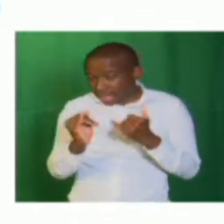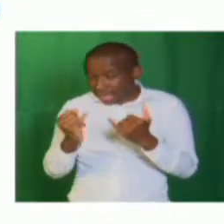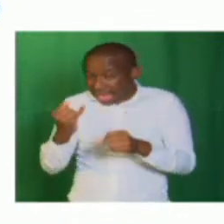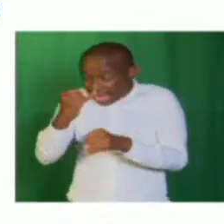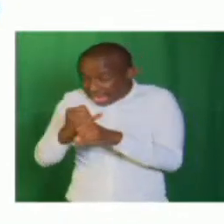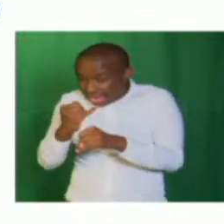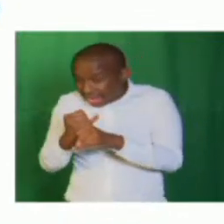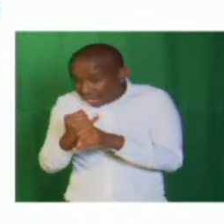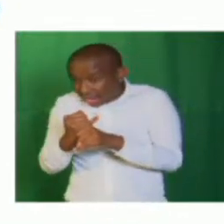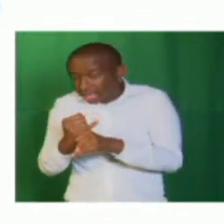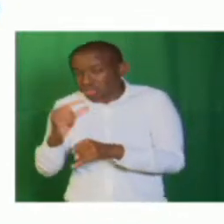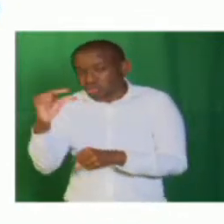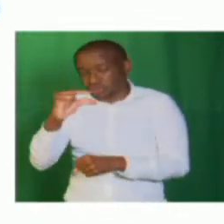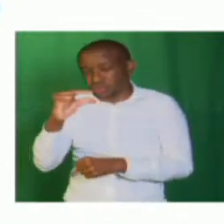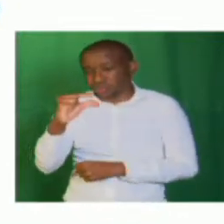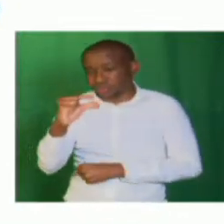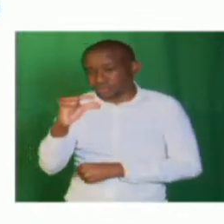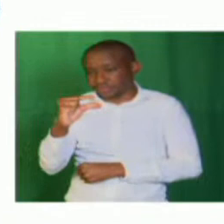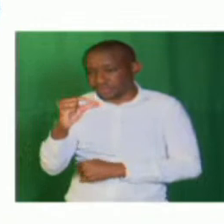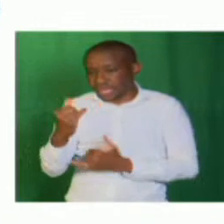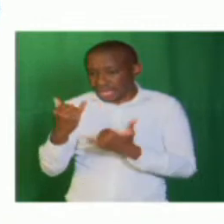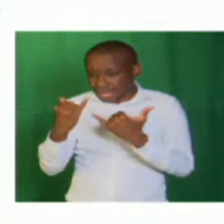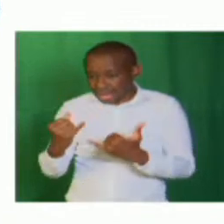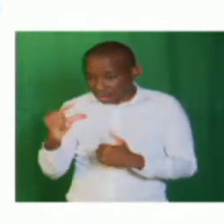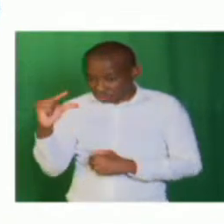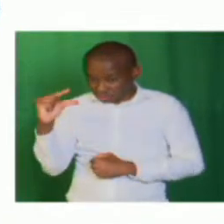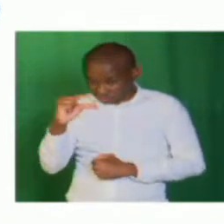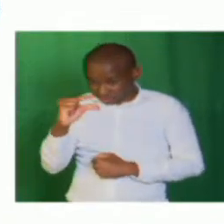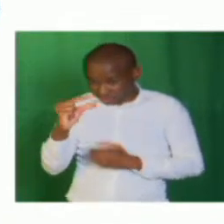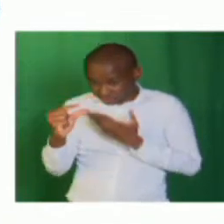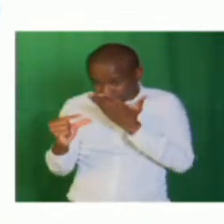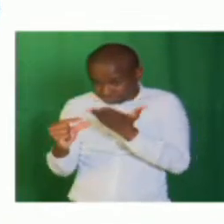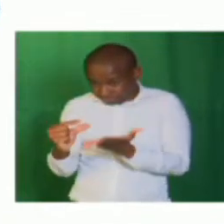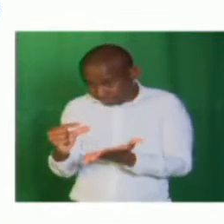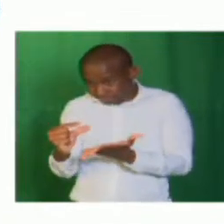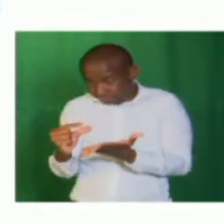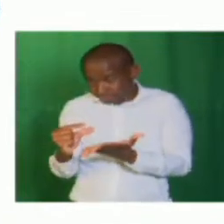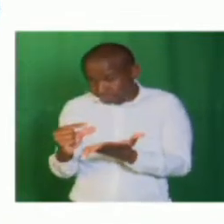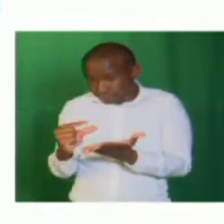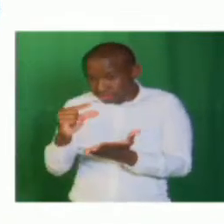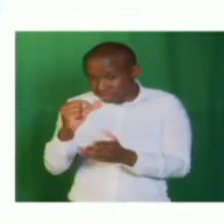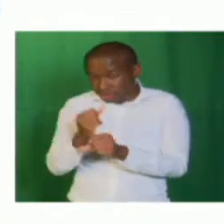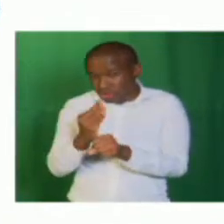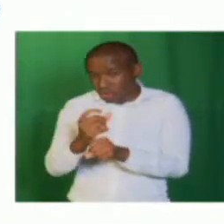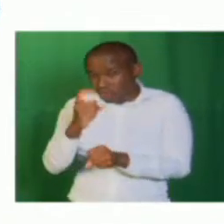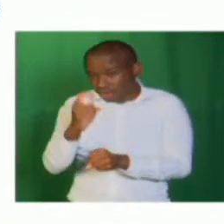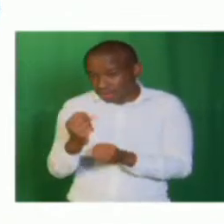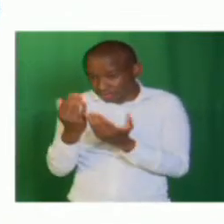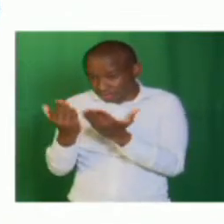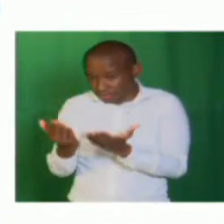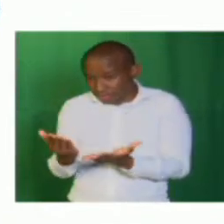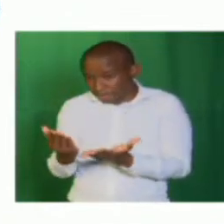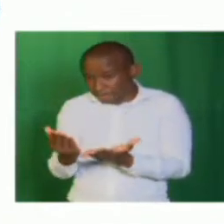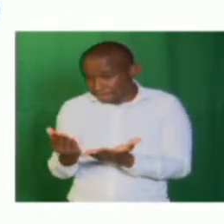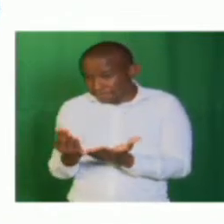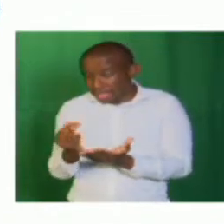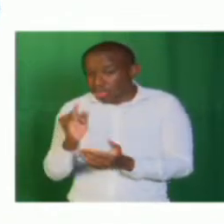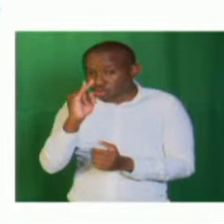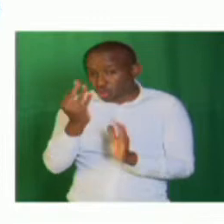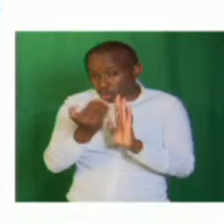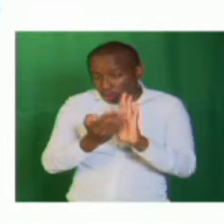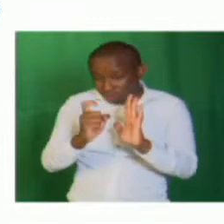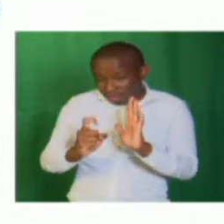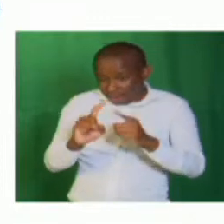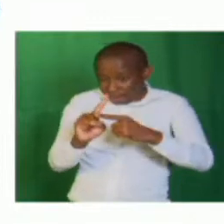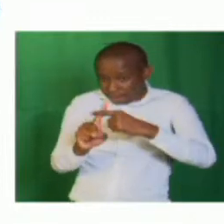inner function, it's g. So here is g of x. Here is g of x. It is 2 over x